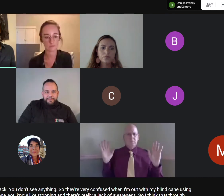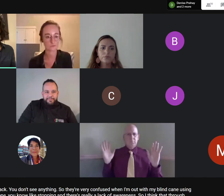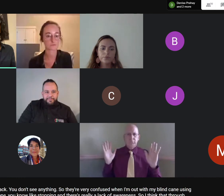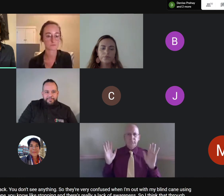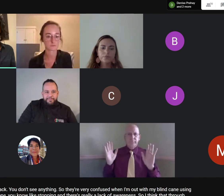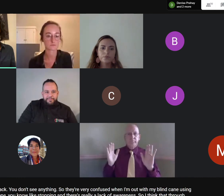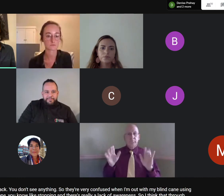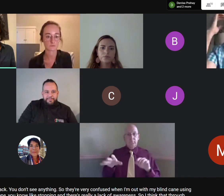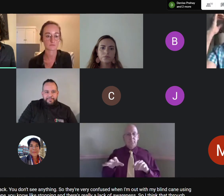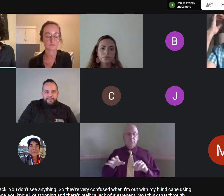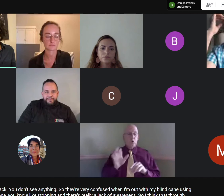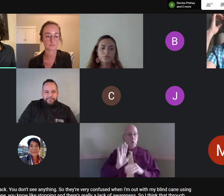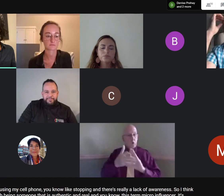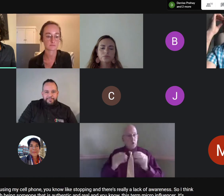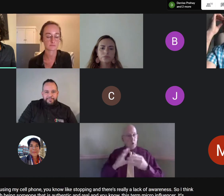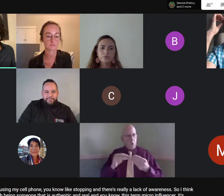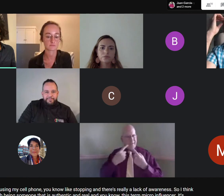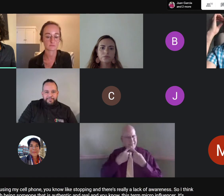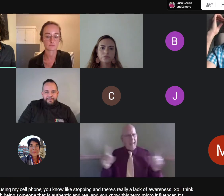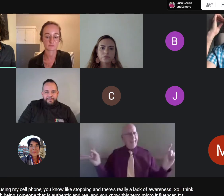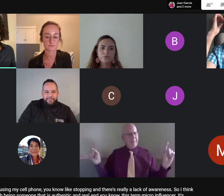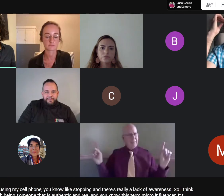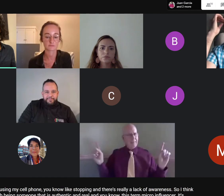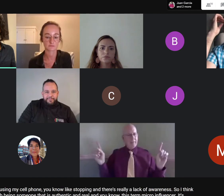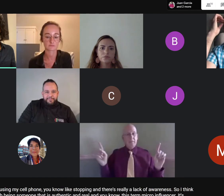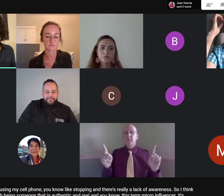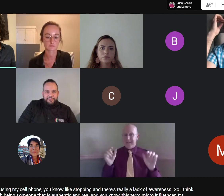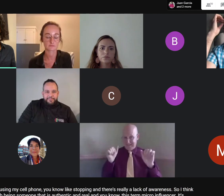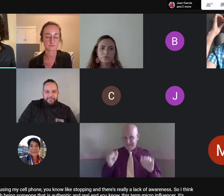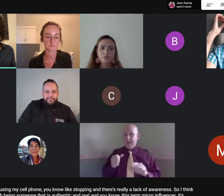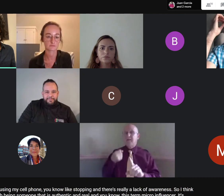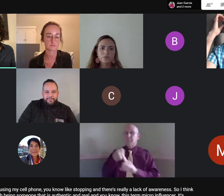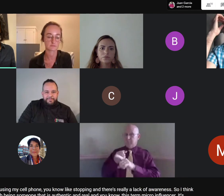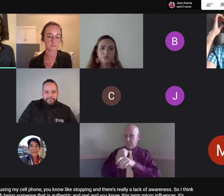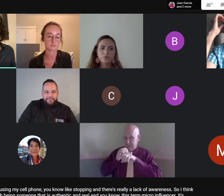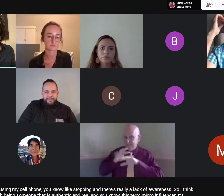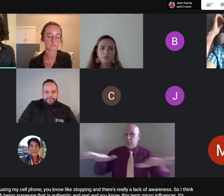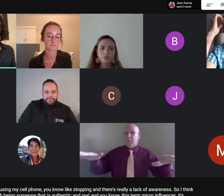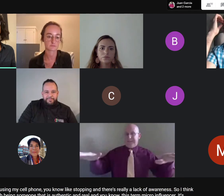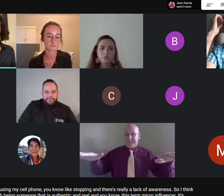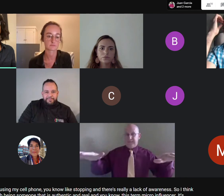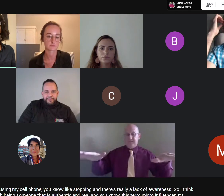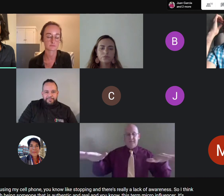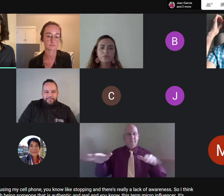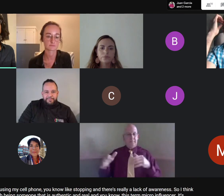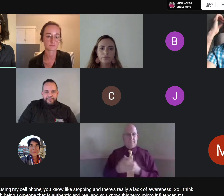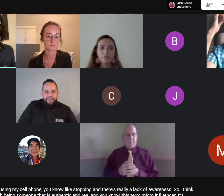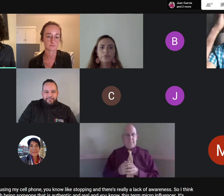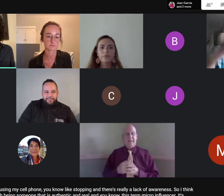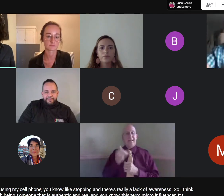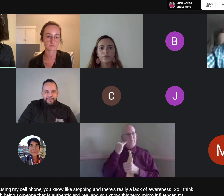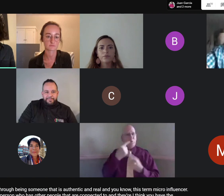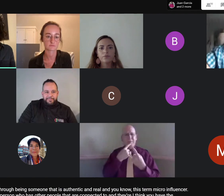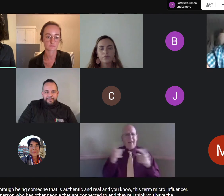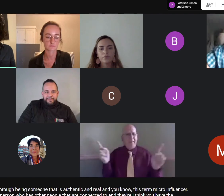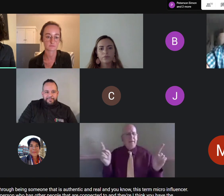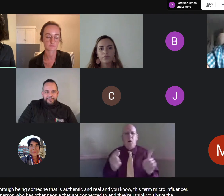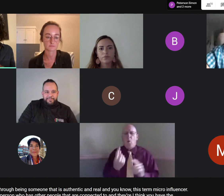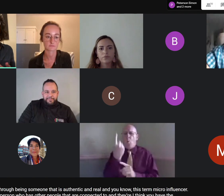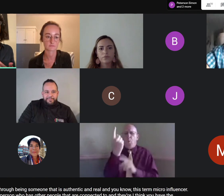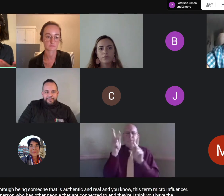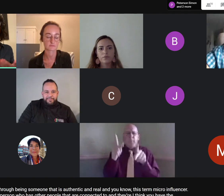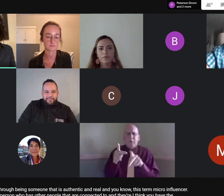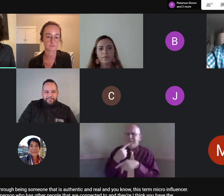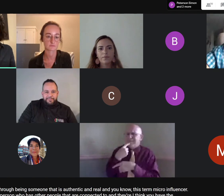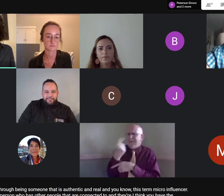and share your story. So I think that you can make a lot of impact depending on whatever your approach is. And even if just one person,